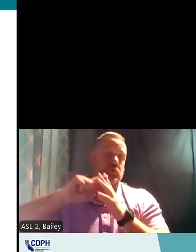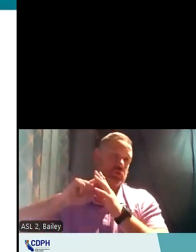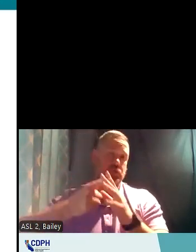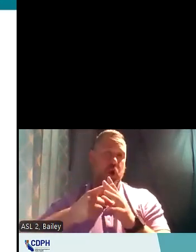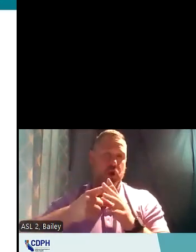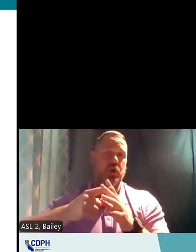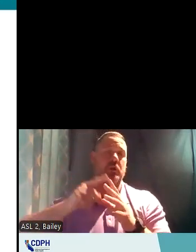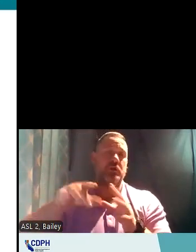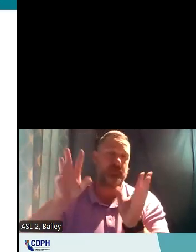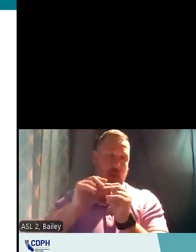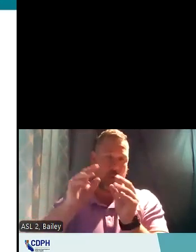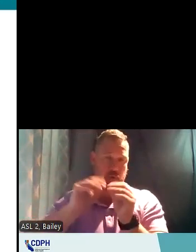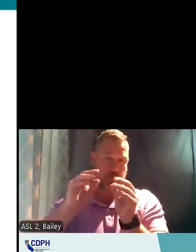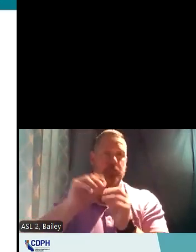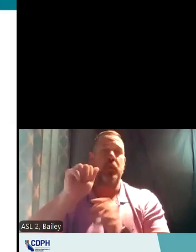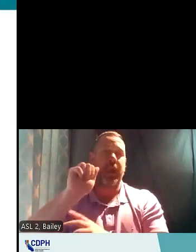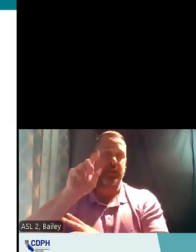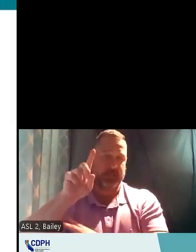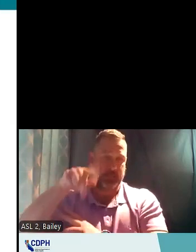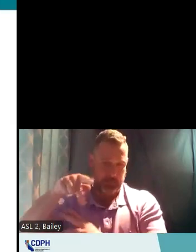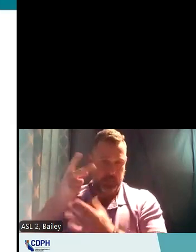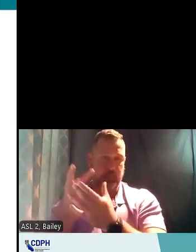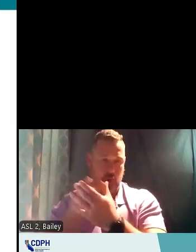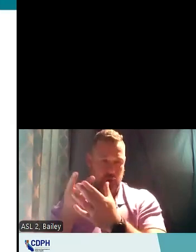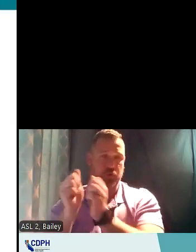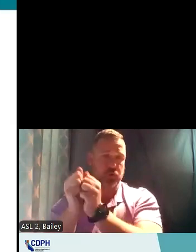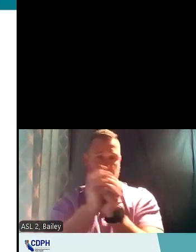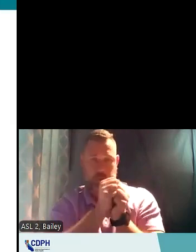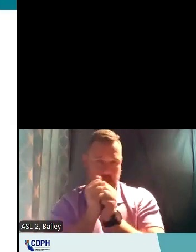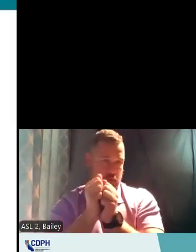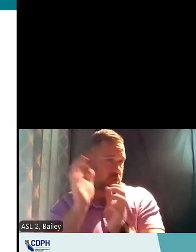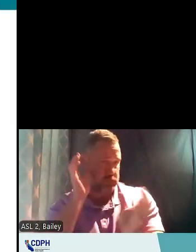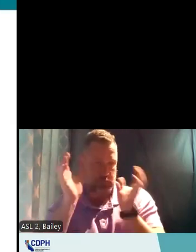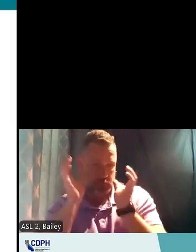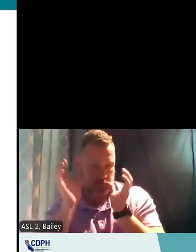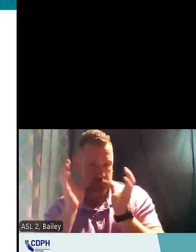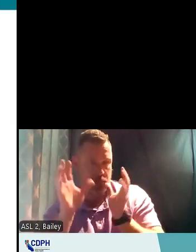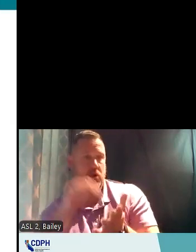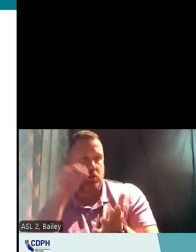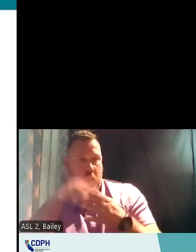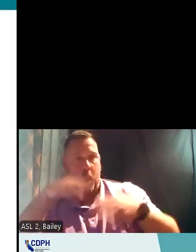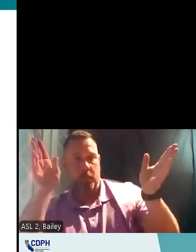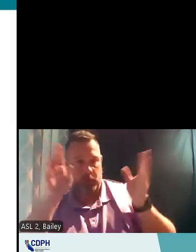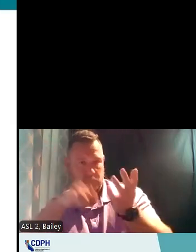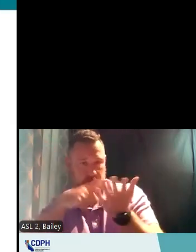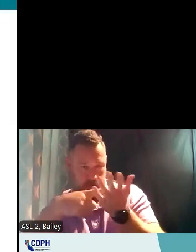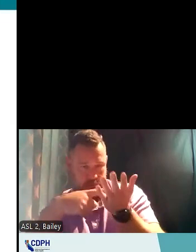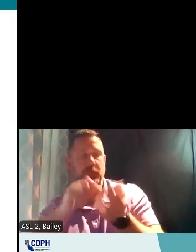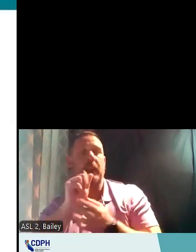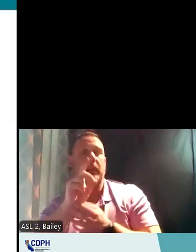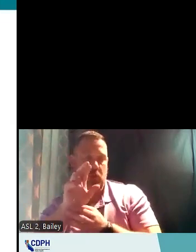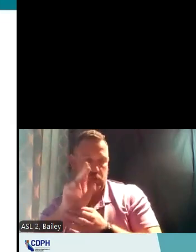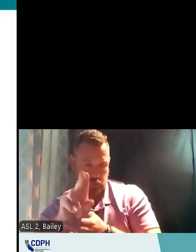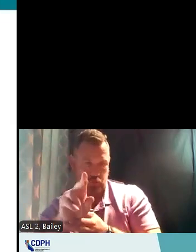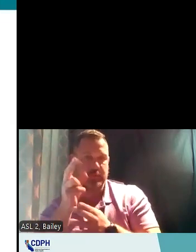symposium series to bring ADP partners together to listen, learn, and have open discussions on ADRD